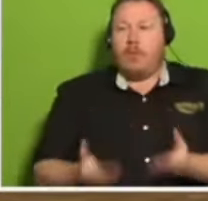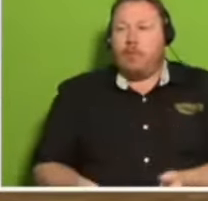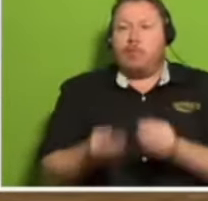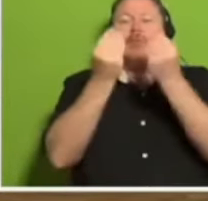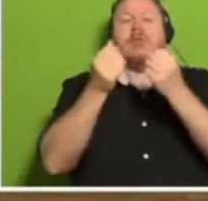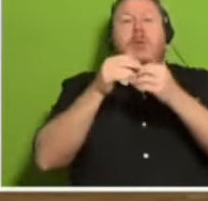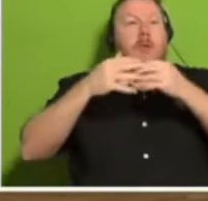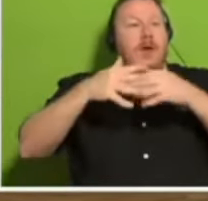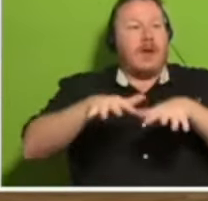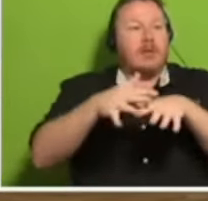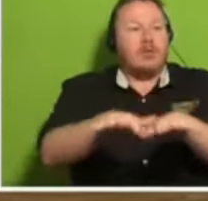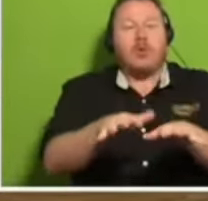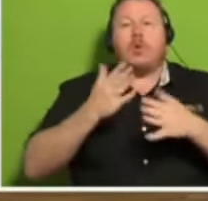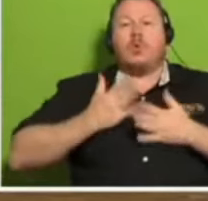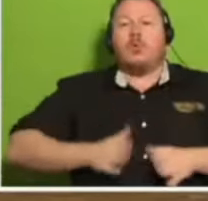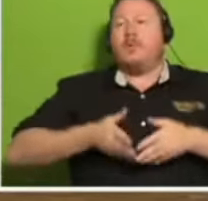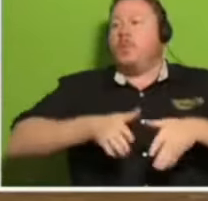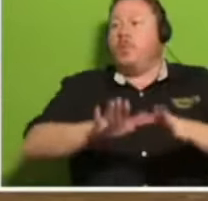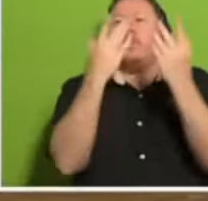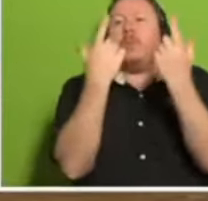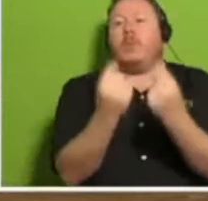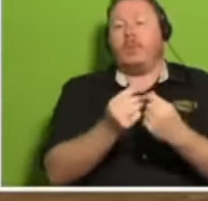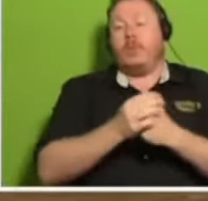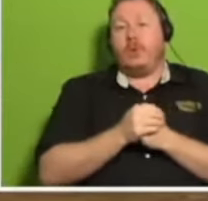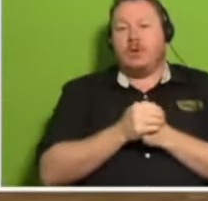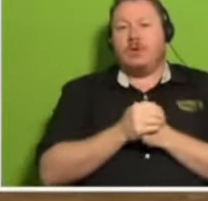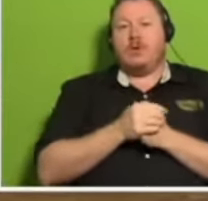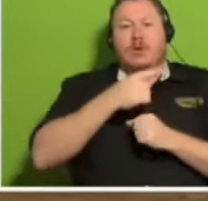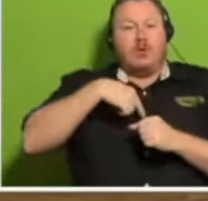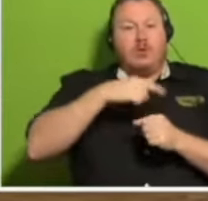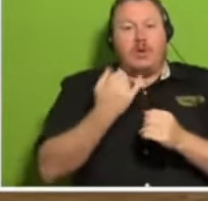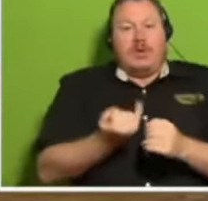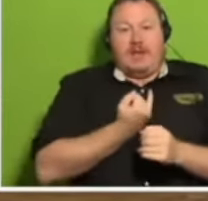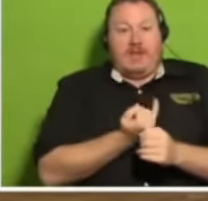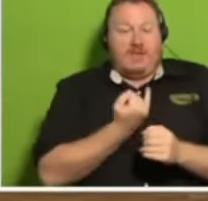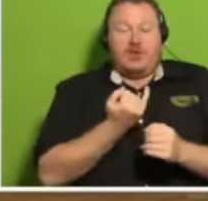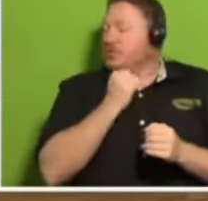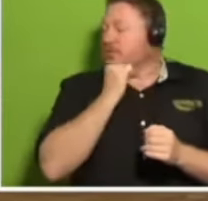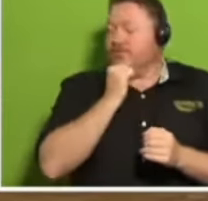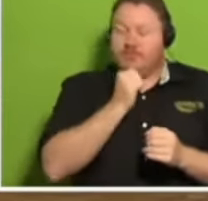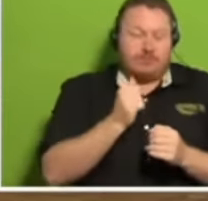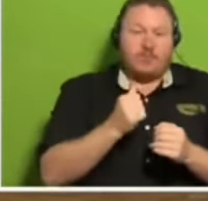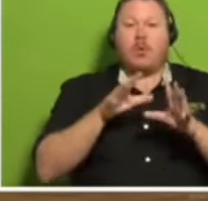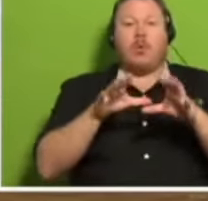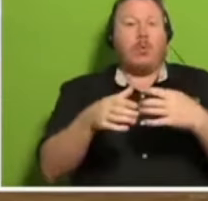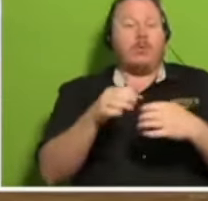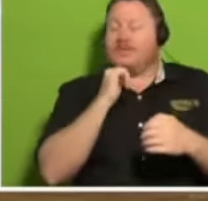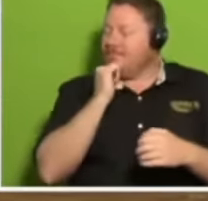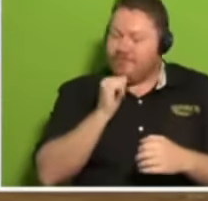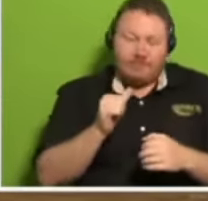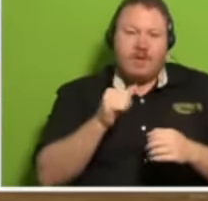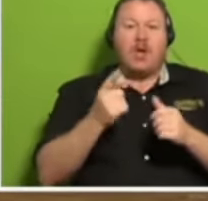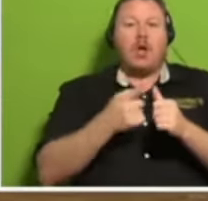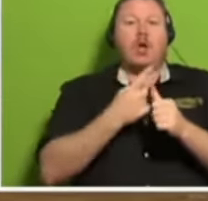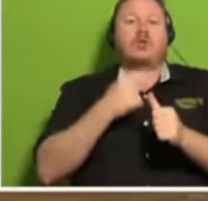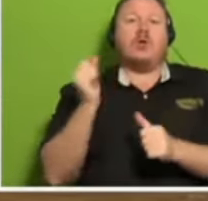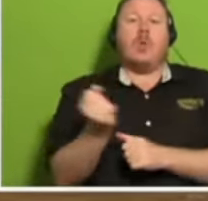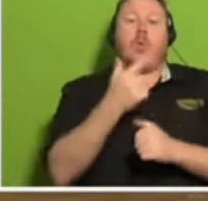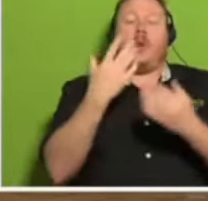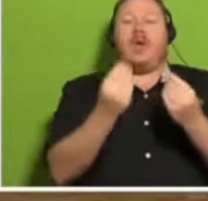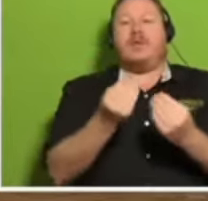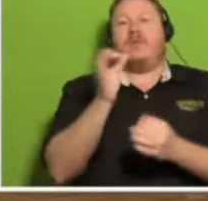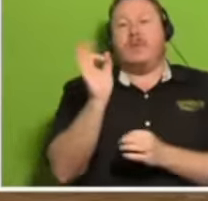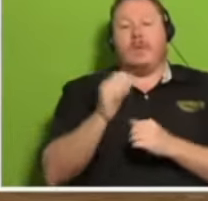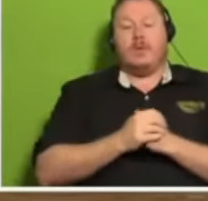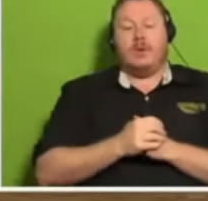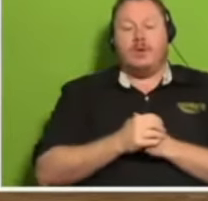of human nature. None of us here as individuals or even organizations have all the answers. So my door